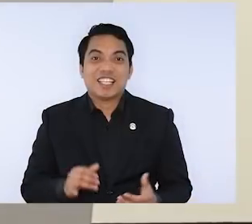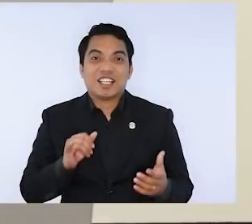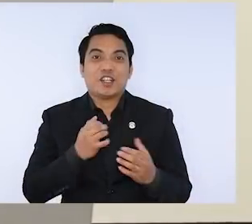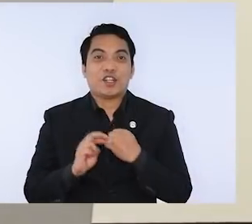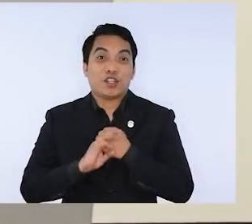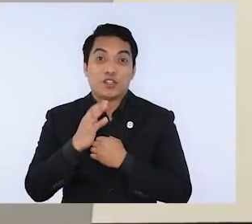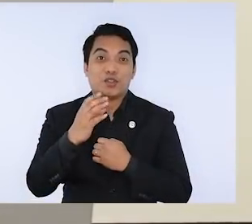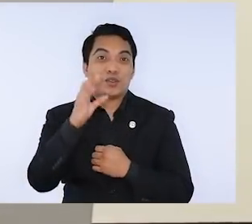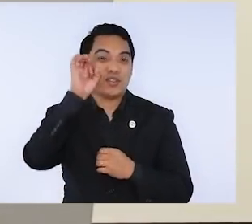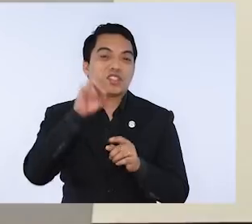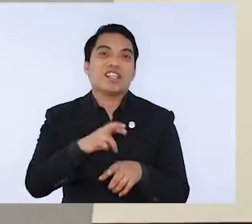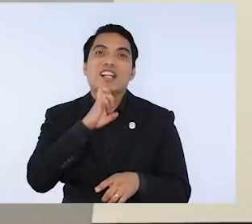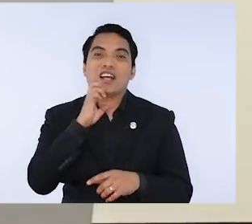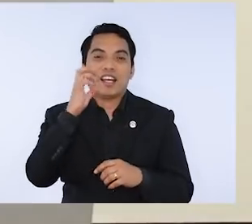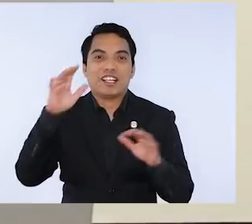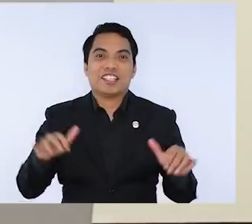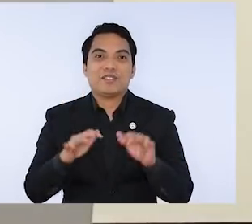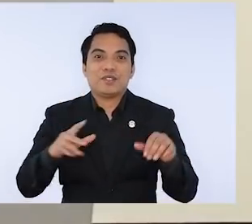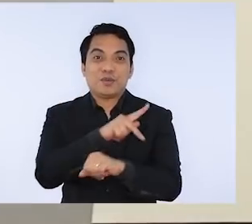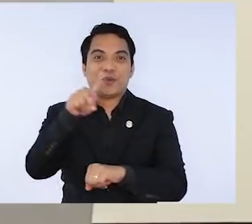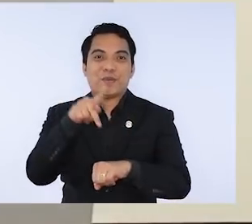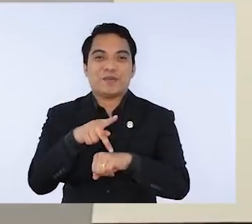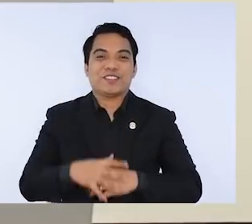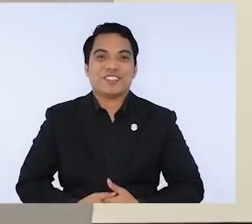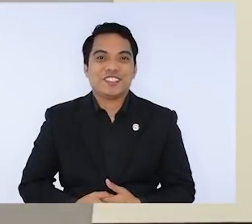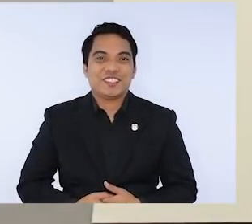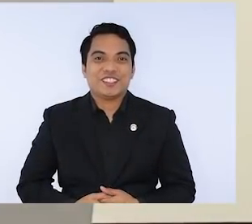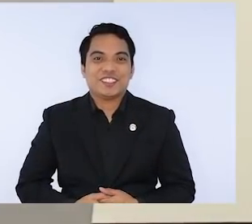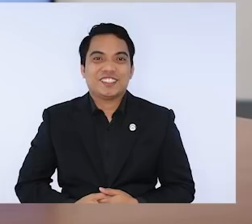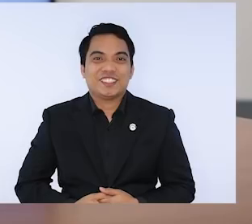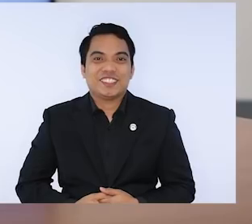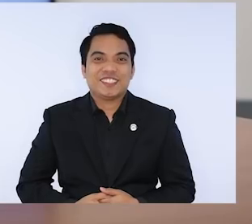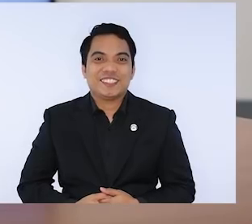Back to you, Sister Ella, for activities in the Philippines.